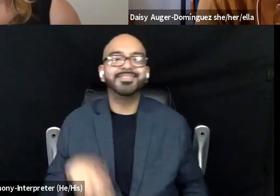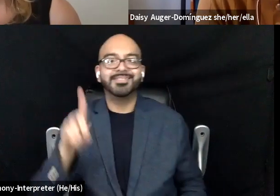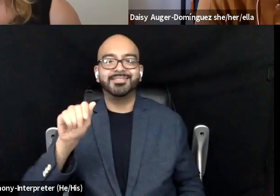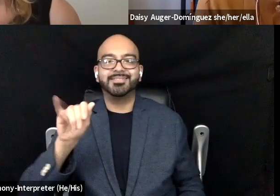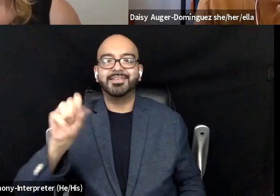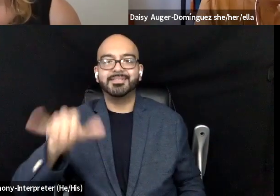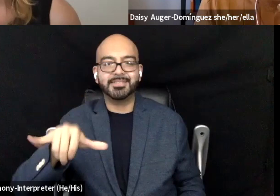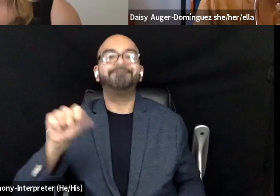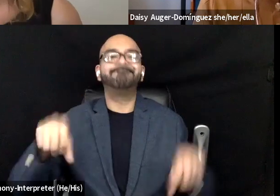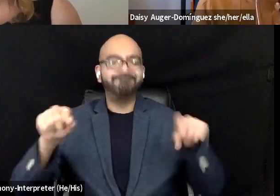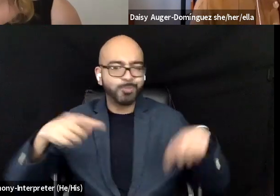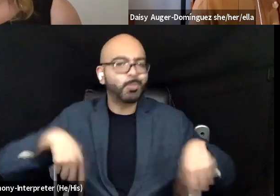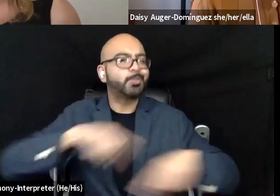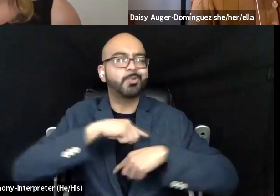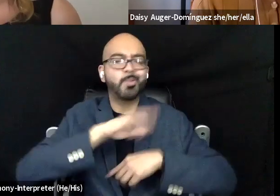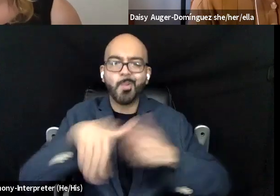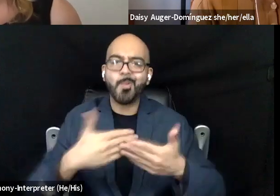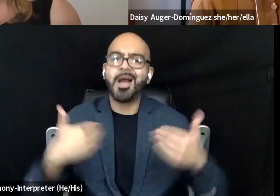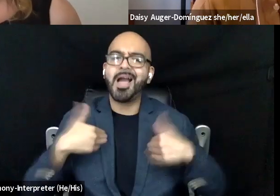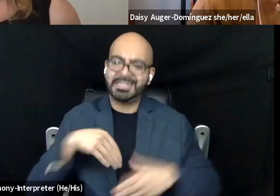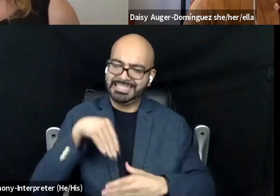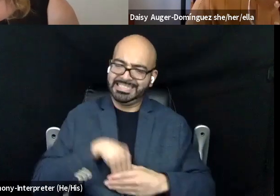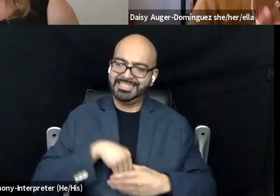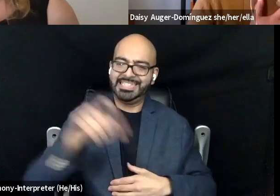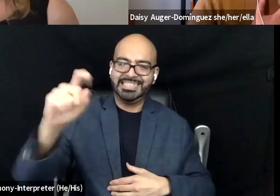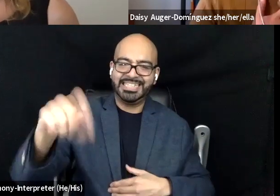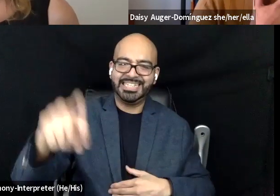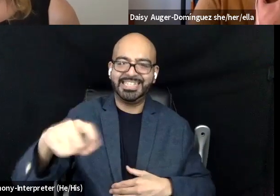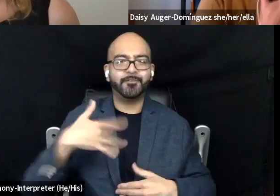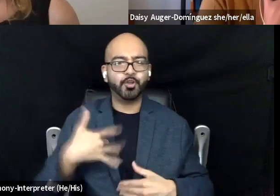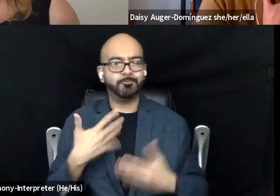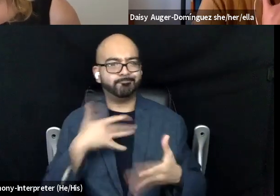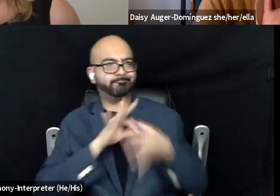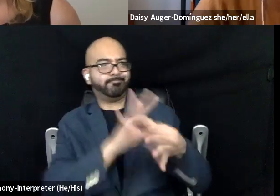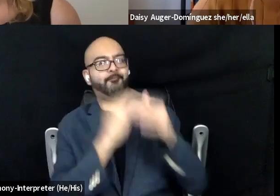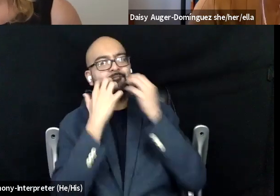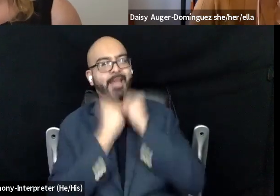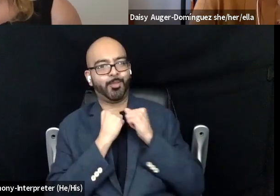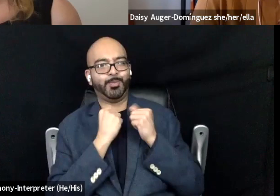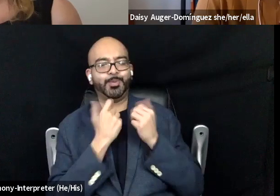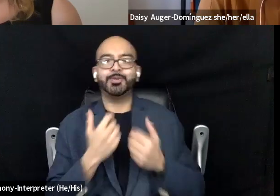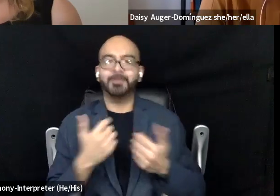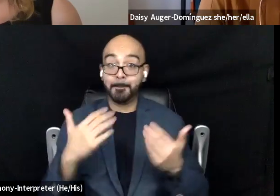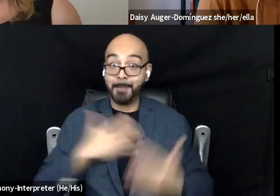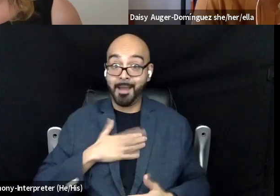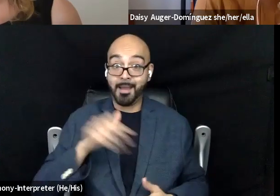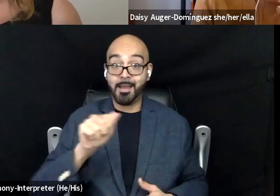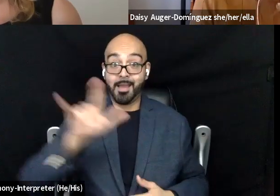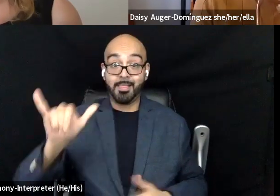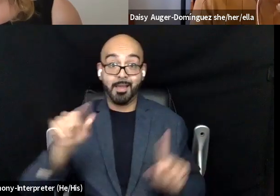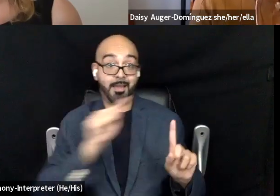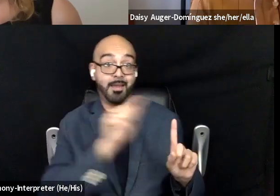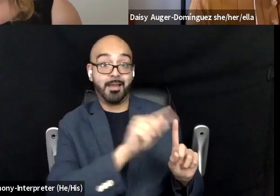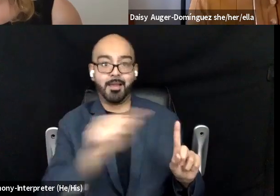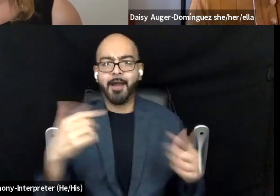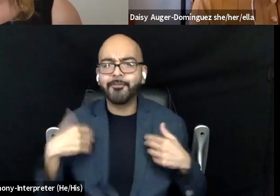be seen and to feel valued. And my allies, and I have many allies, are the ones that see me,